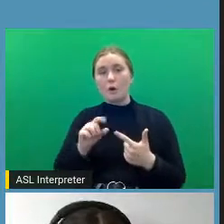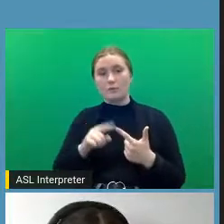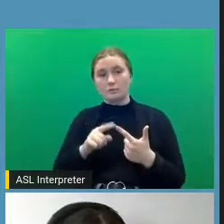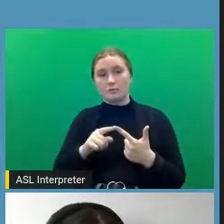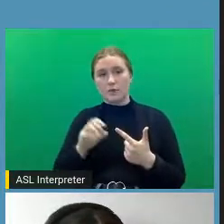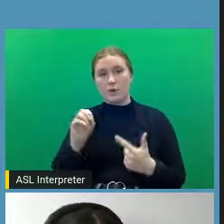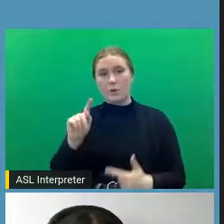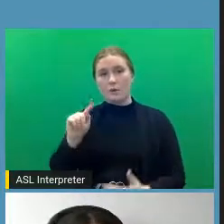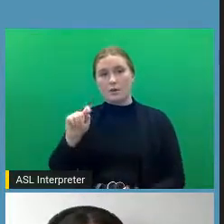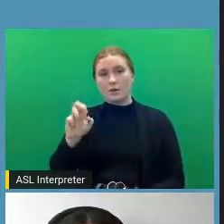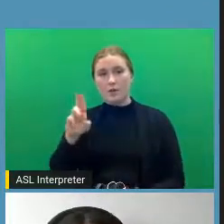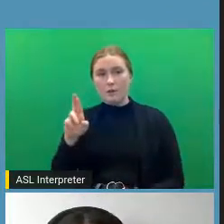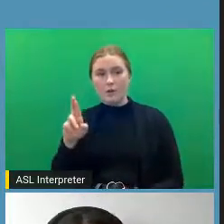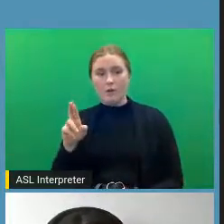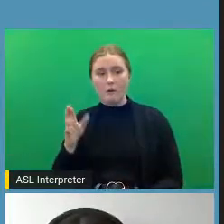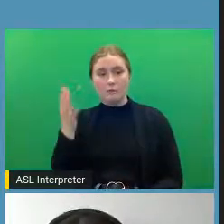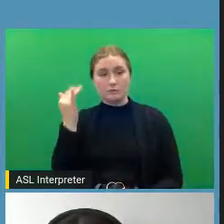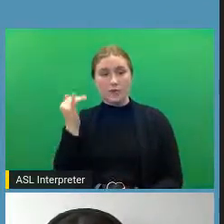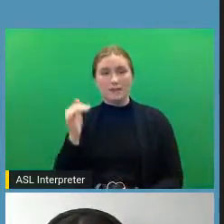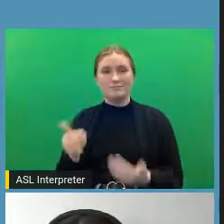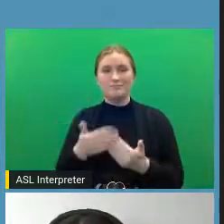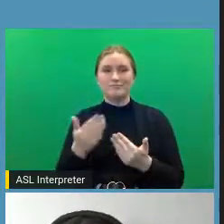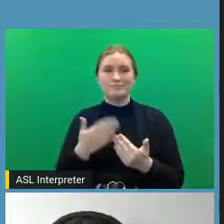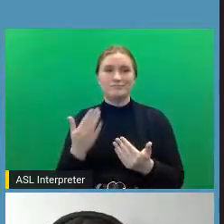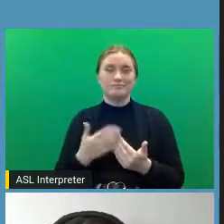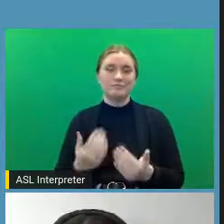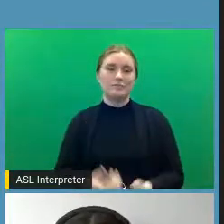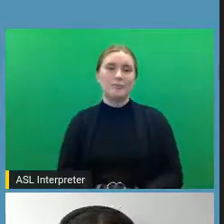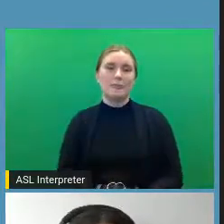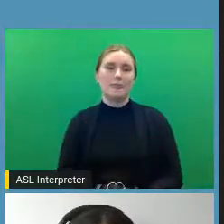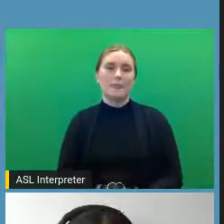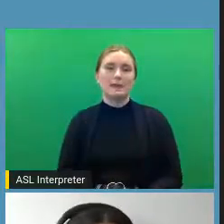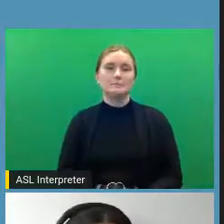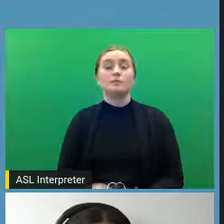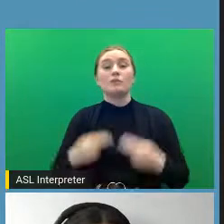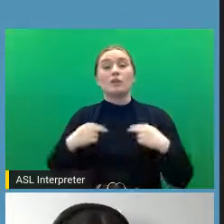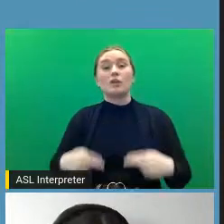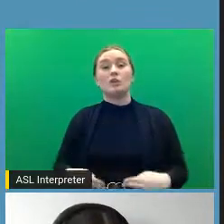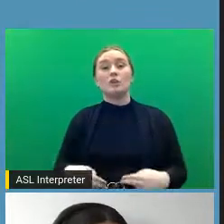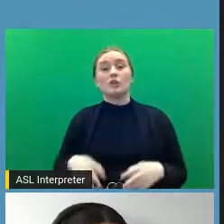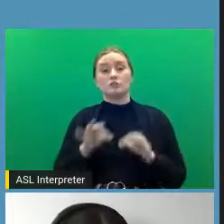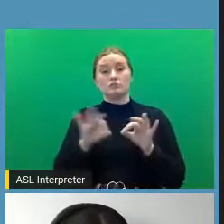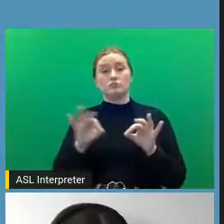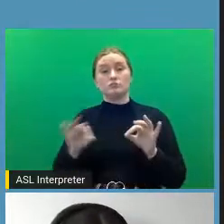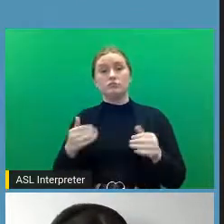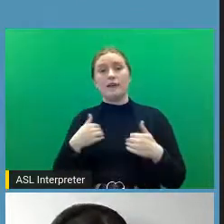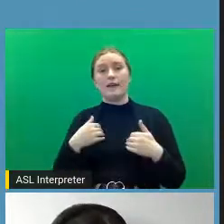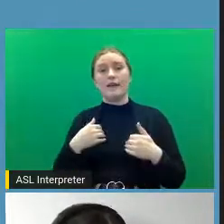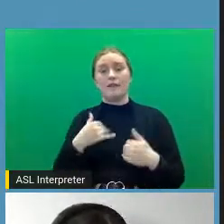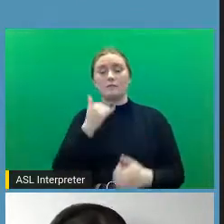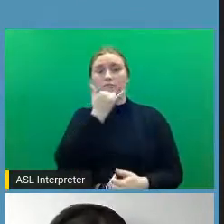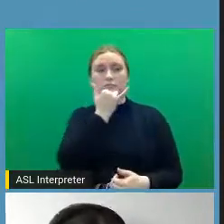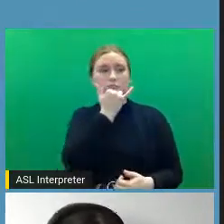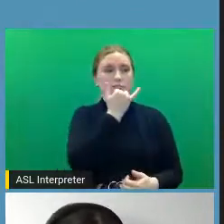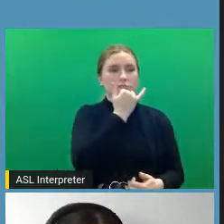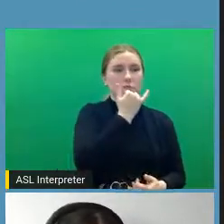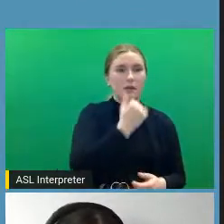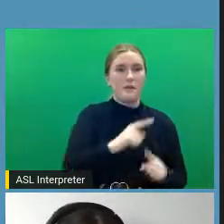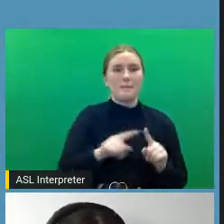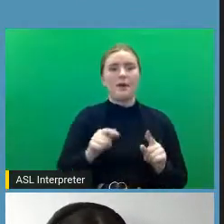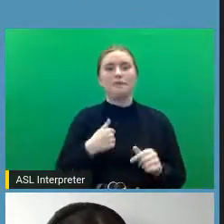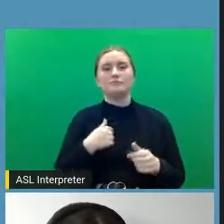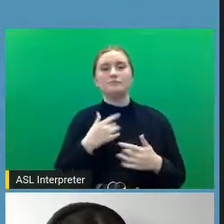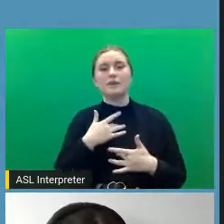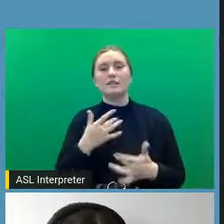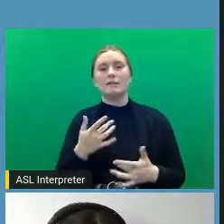because there's an interface. Even the human transcription will have errors. And so Rev has a great interface, so I hear,